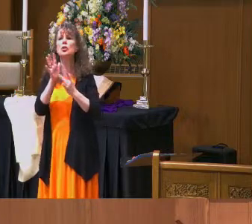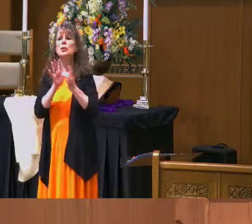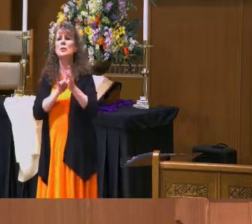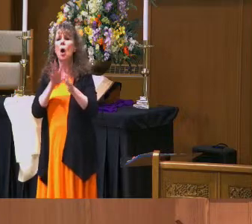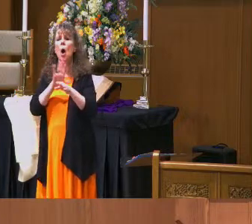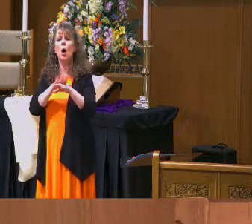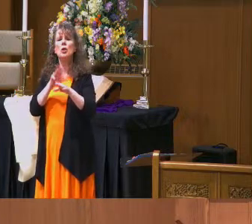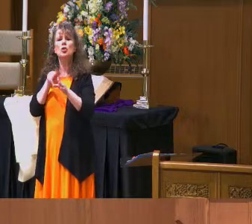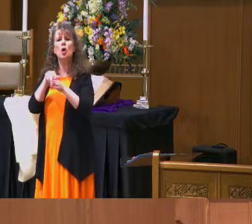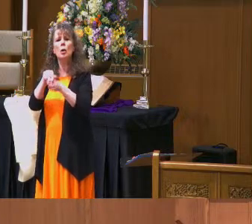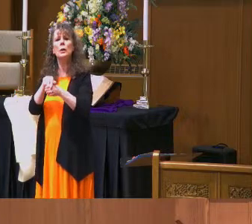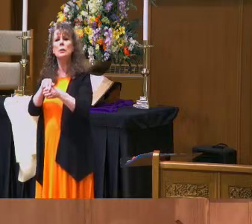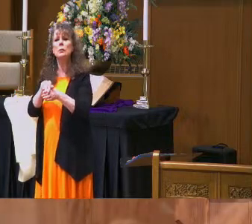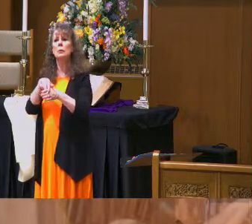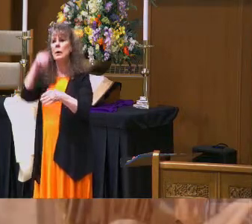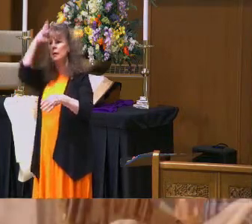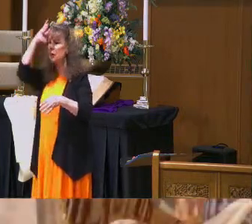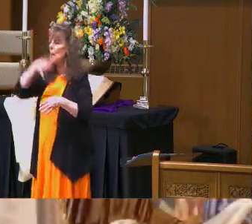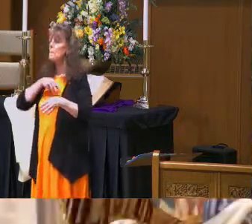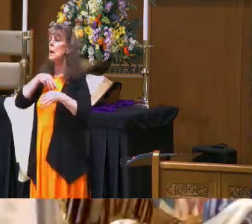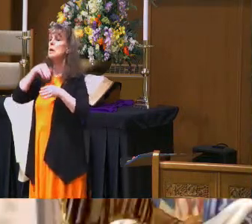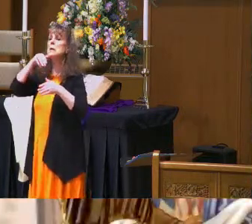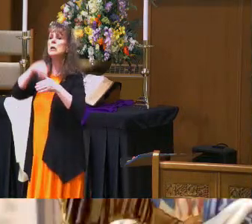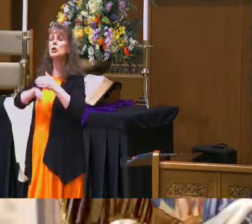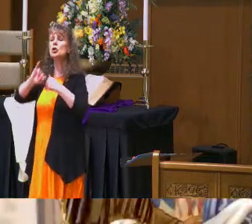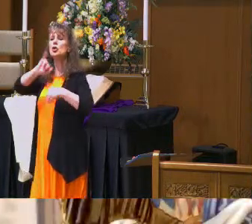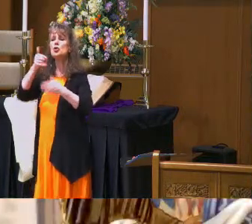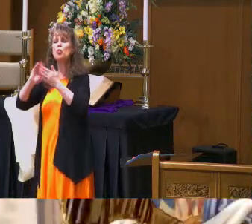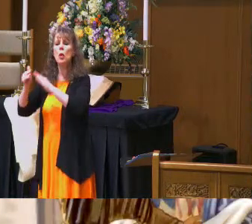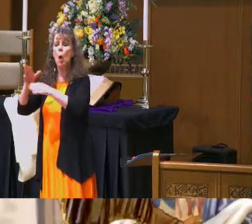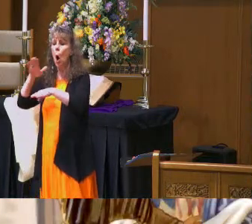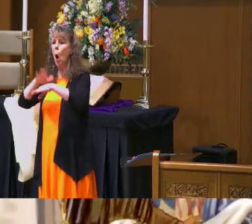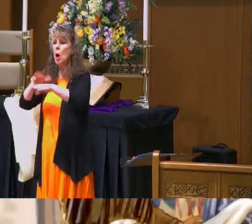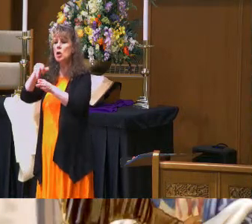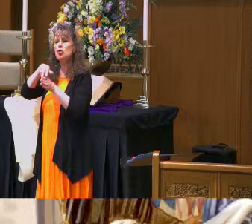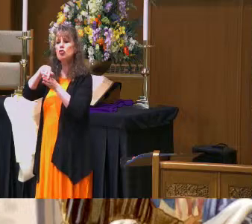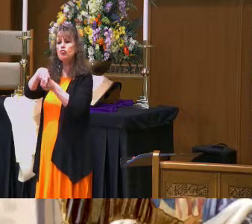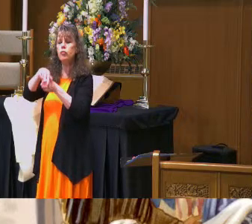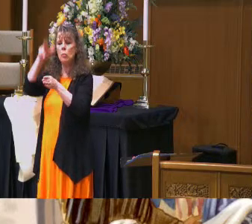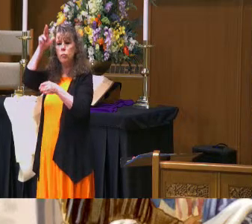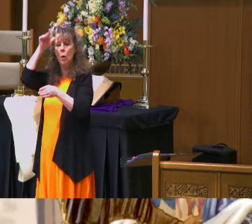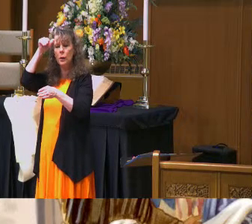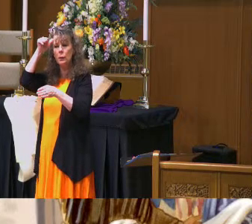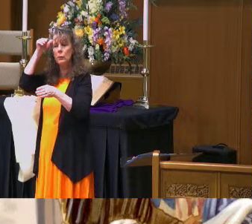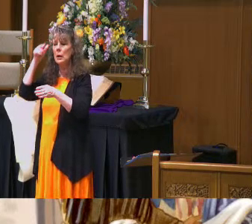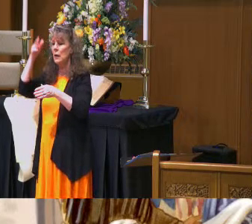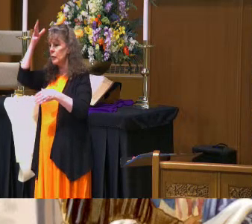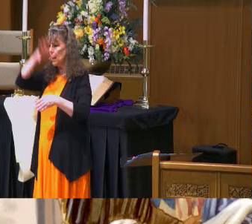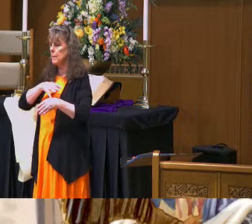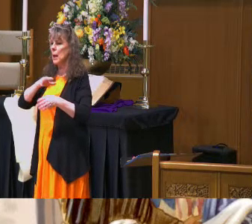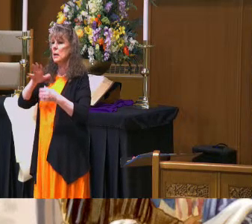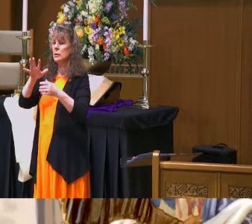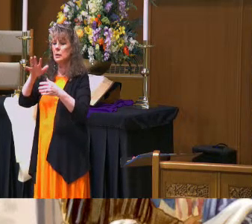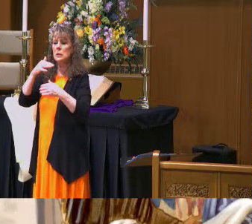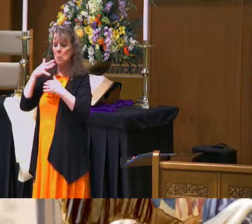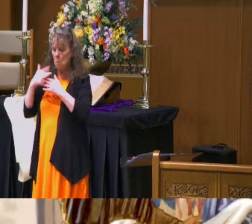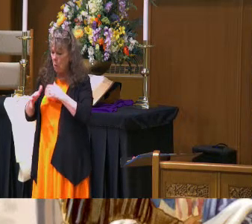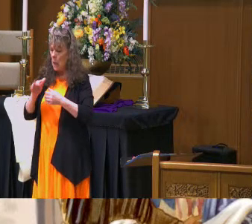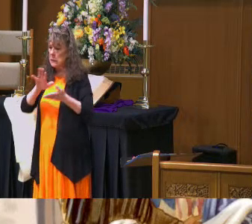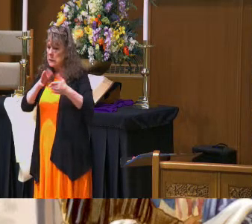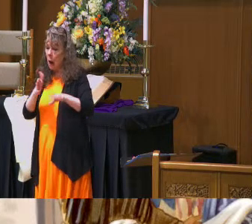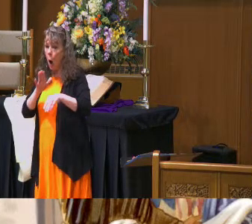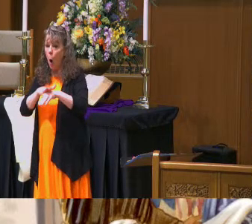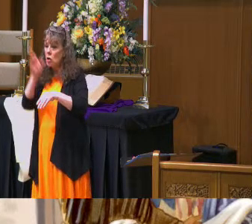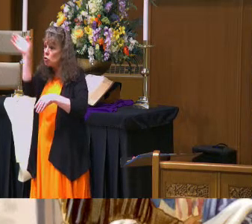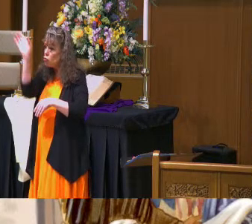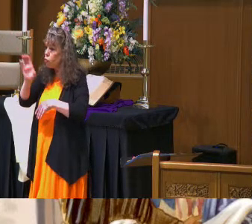donkey? The man who rode into Jerusalem on the donkey, the man who bled and died on a cross. We see Jesus in